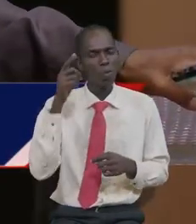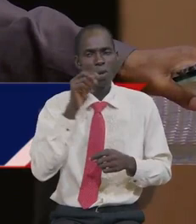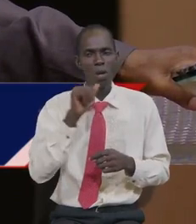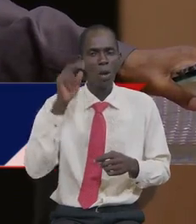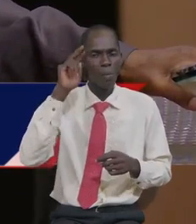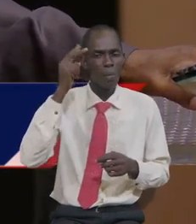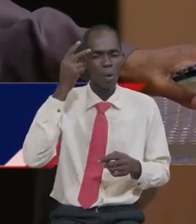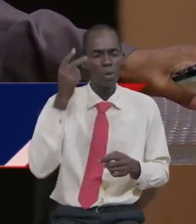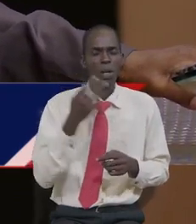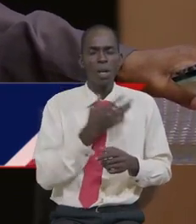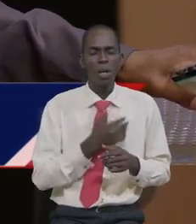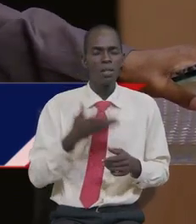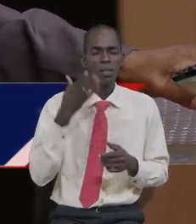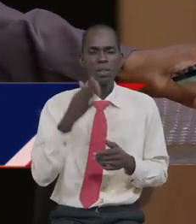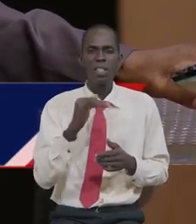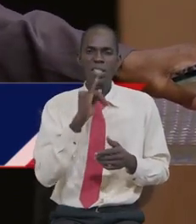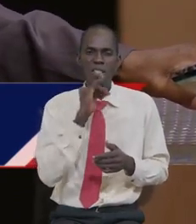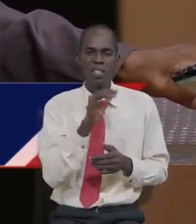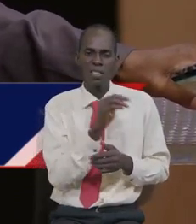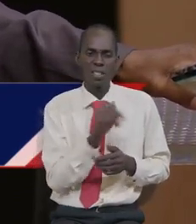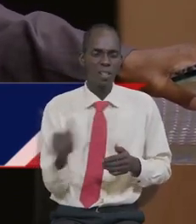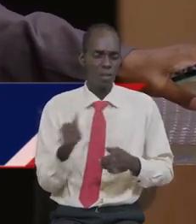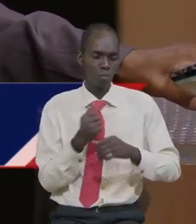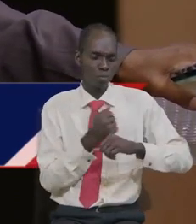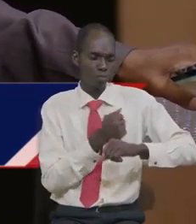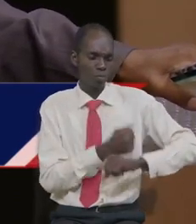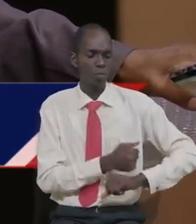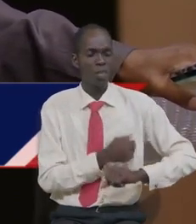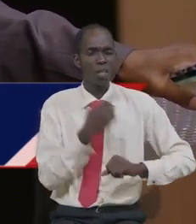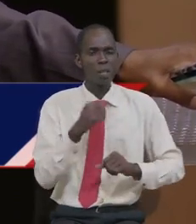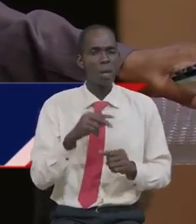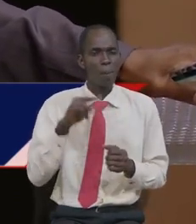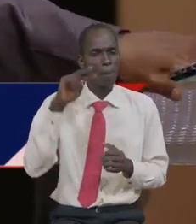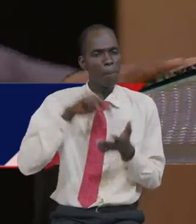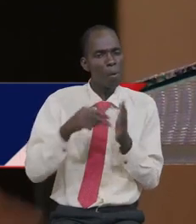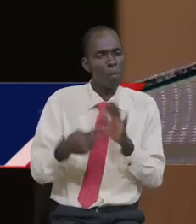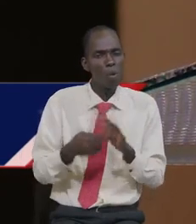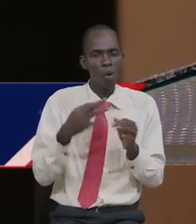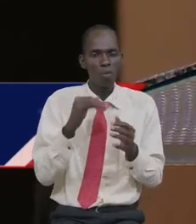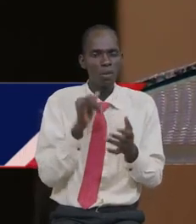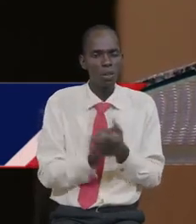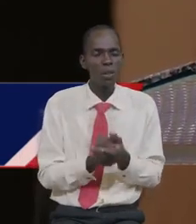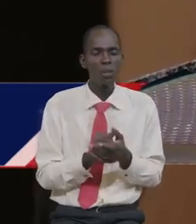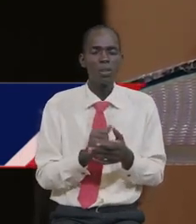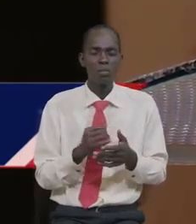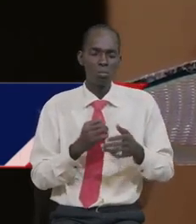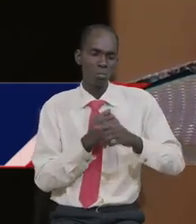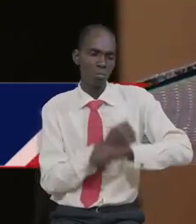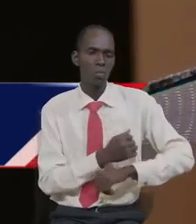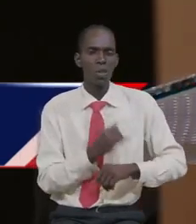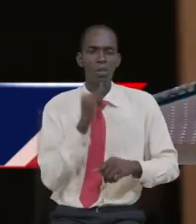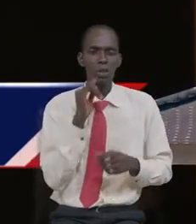is preservation. The purpose of that perseverance and preservation. Acts